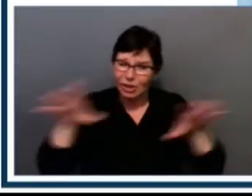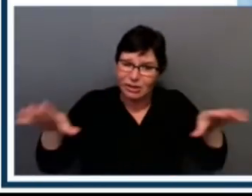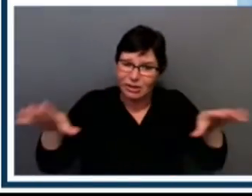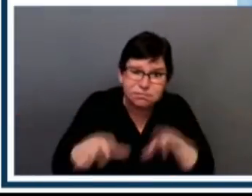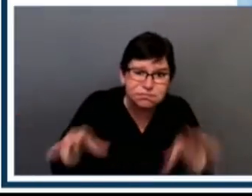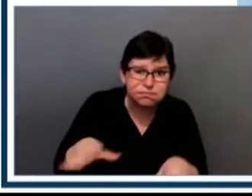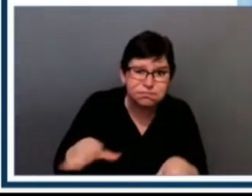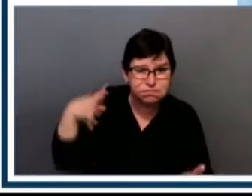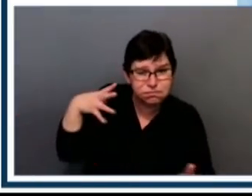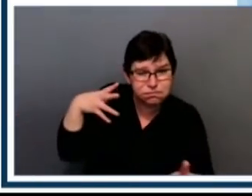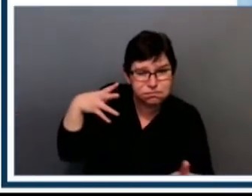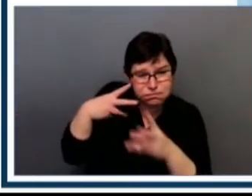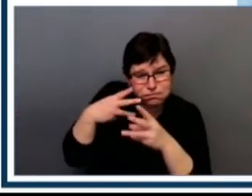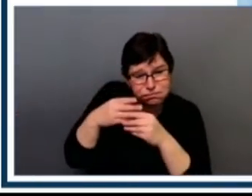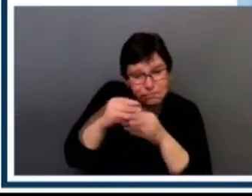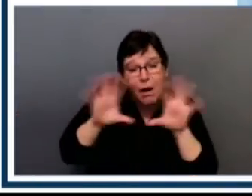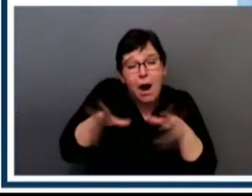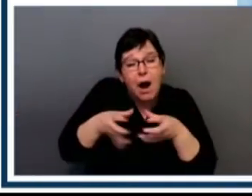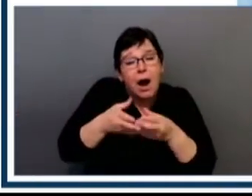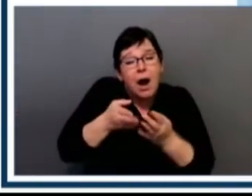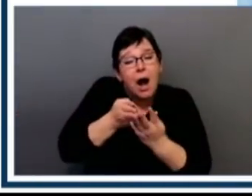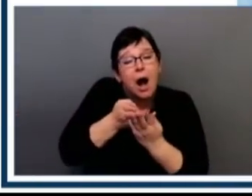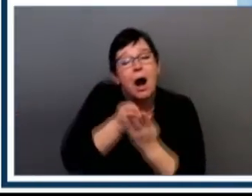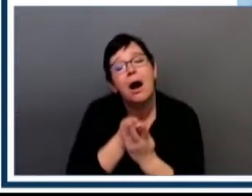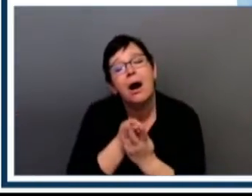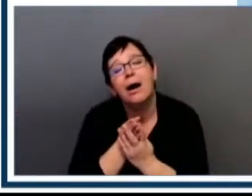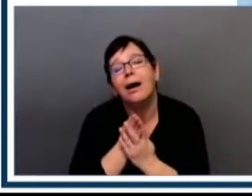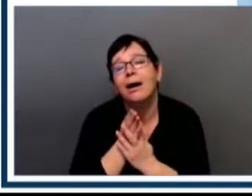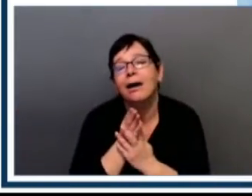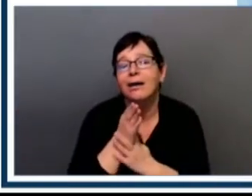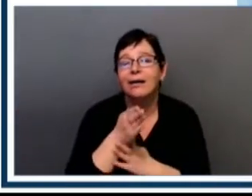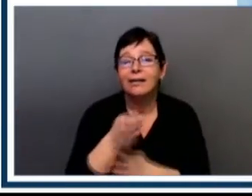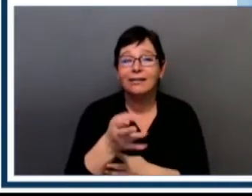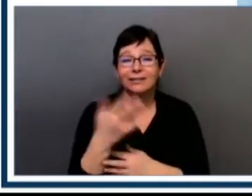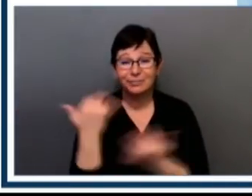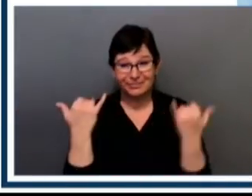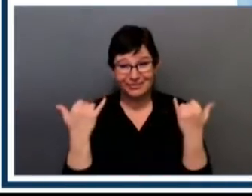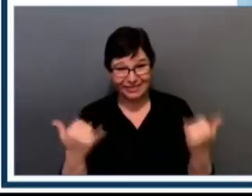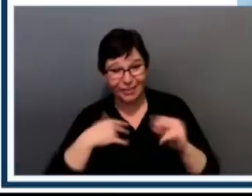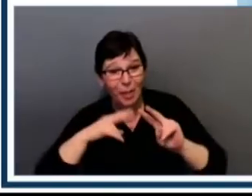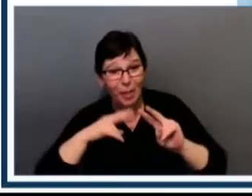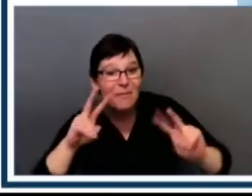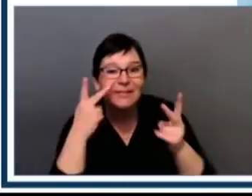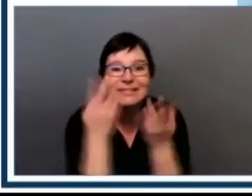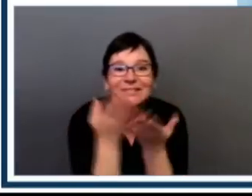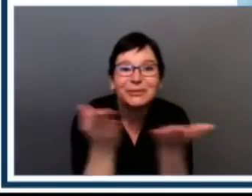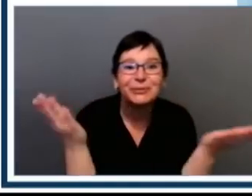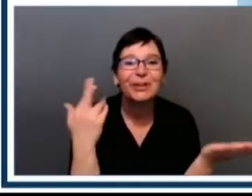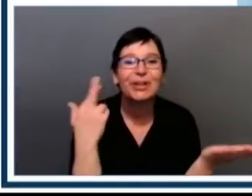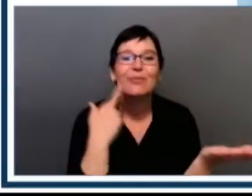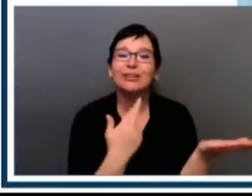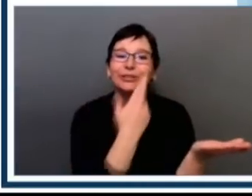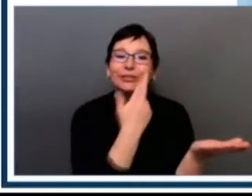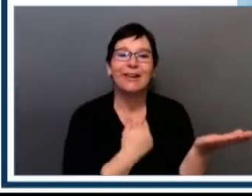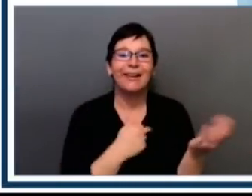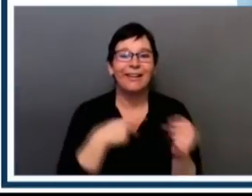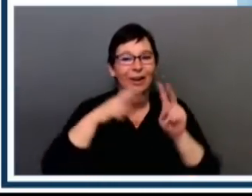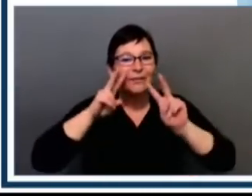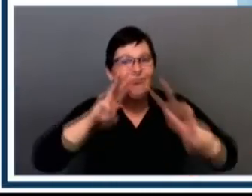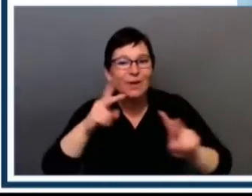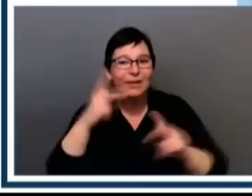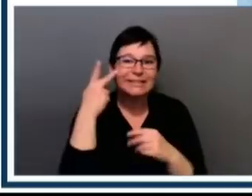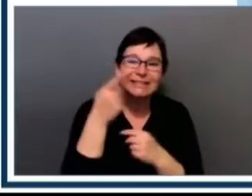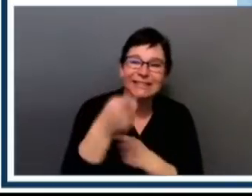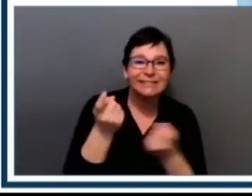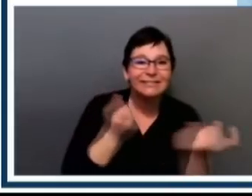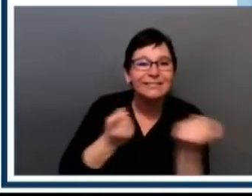restaurants. I look forward to seeing you at rinks and at concerts, at farmers markets, and I look forward to seeing you from the Bayplex